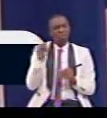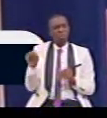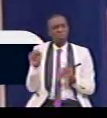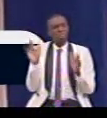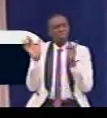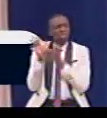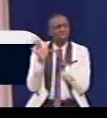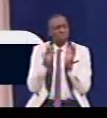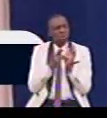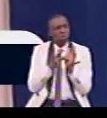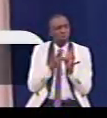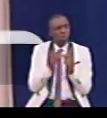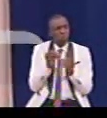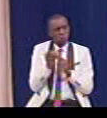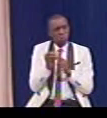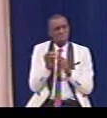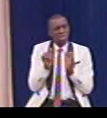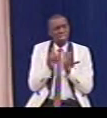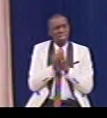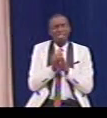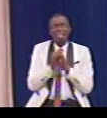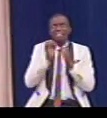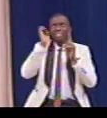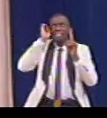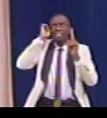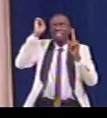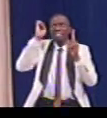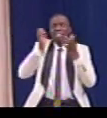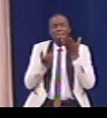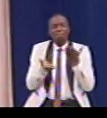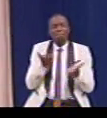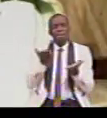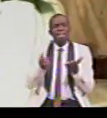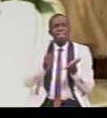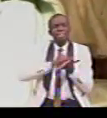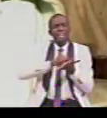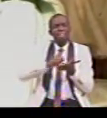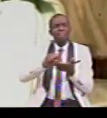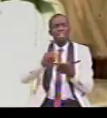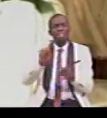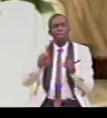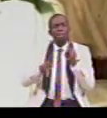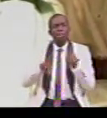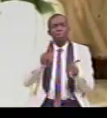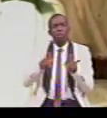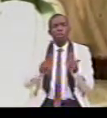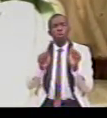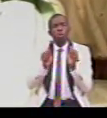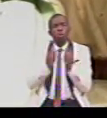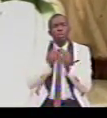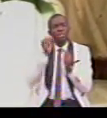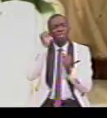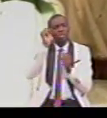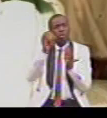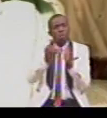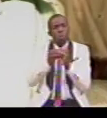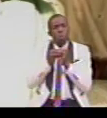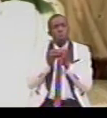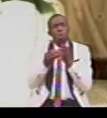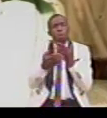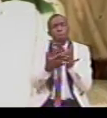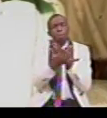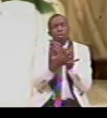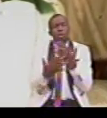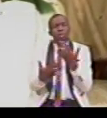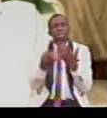that she might sanctify the people with what with his own blood suffered without the